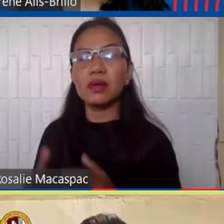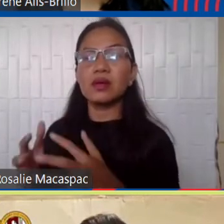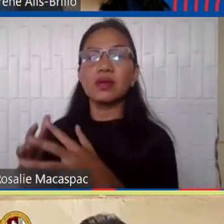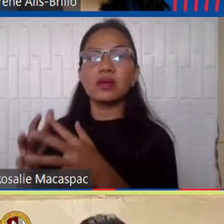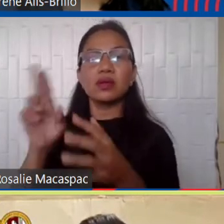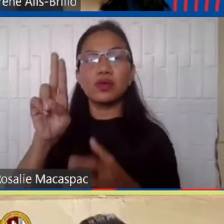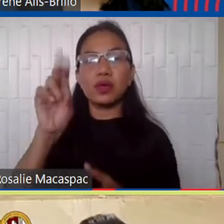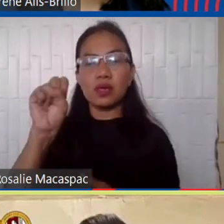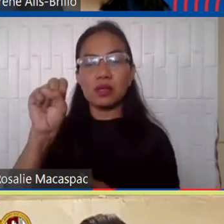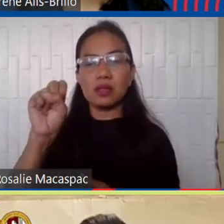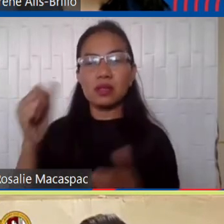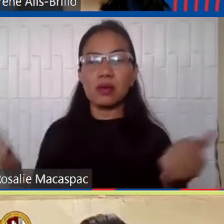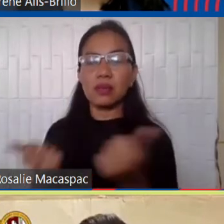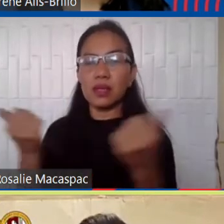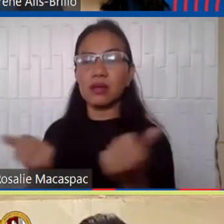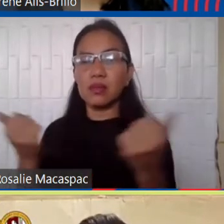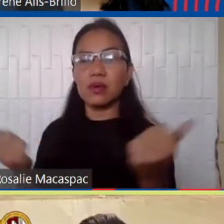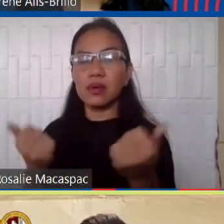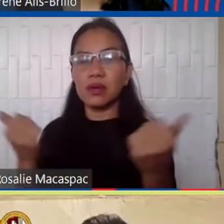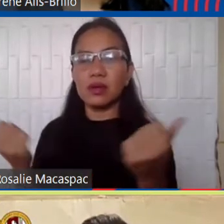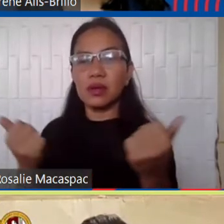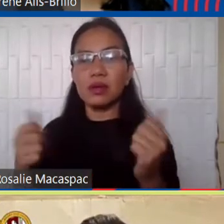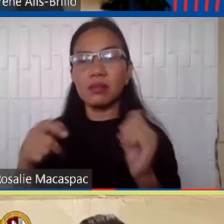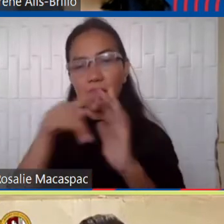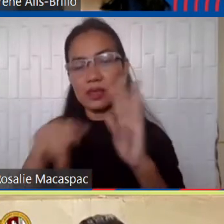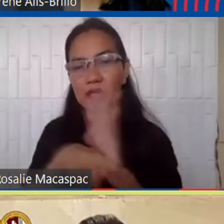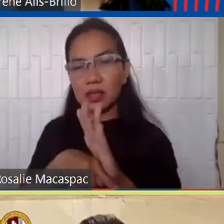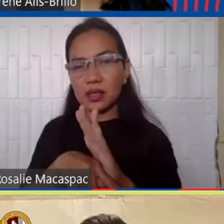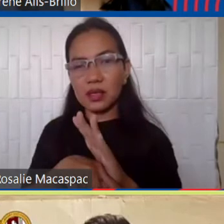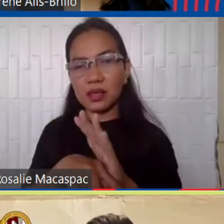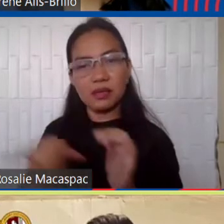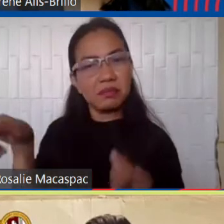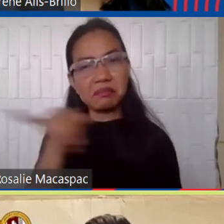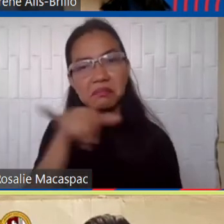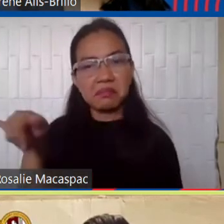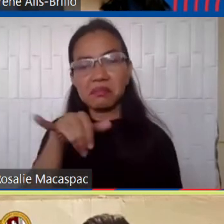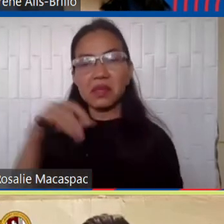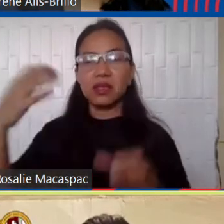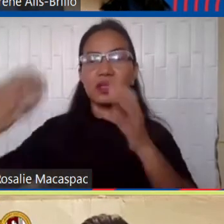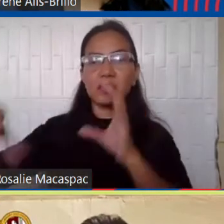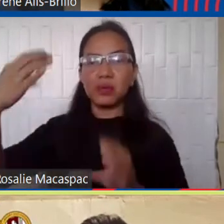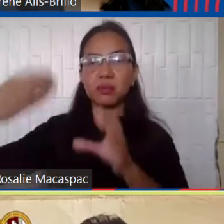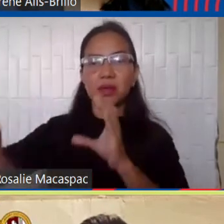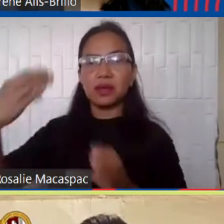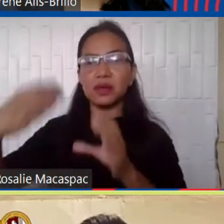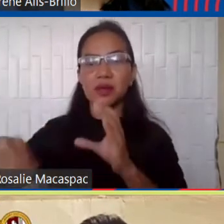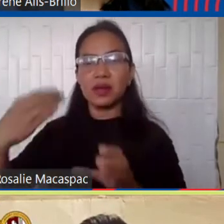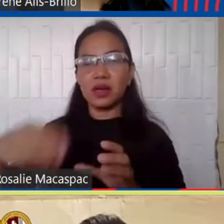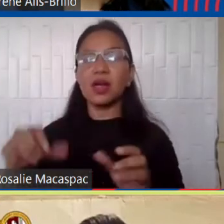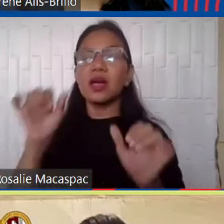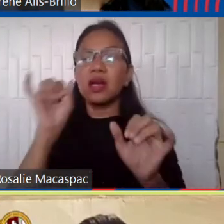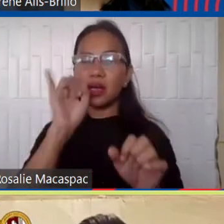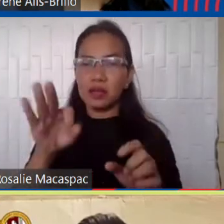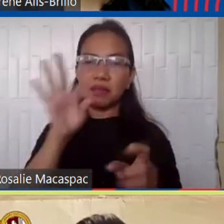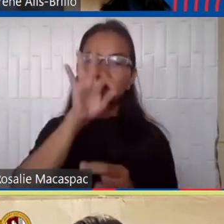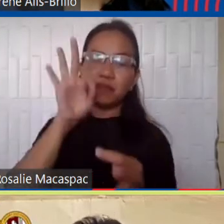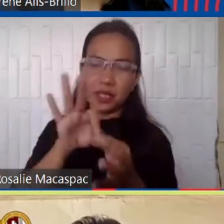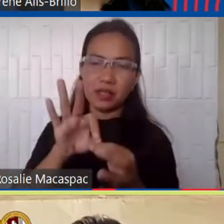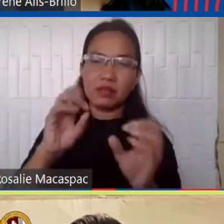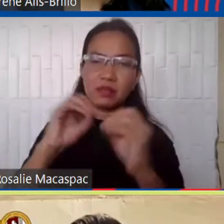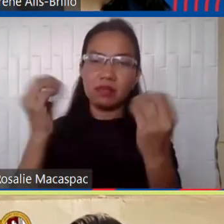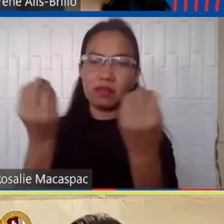available sa public yung mga policy nila. So you can compare if that's applicable to your organization.